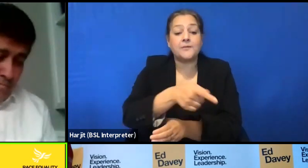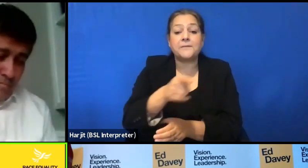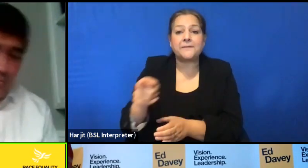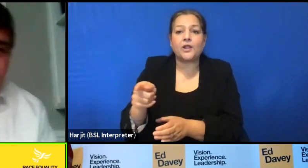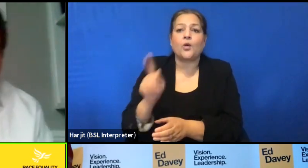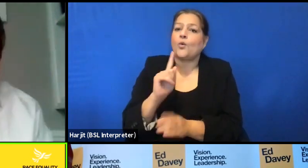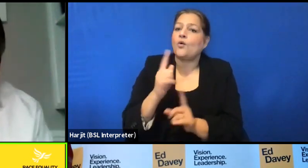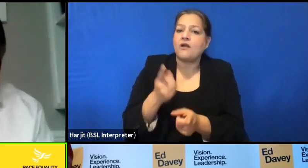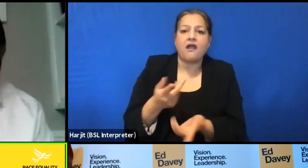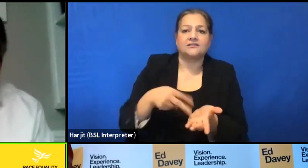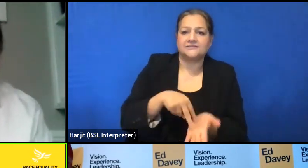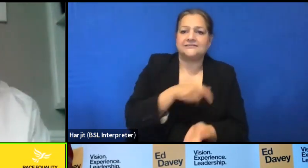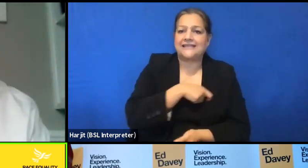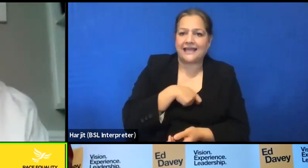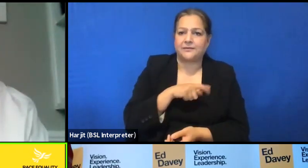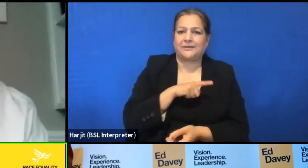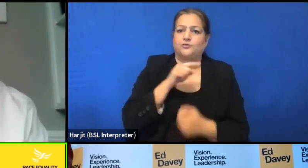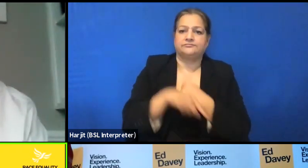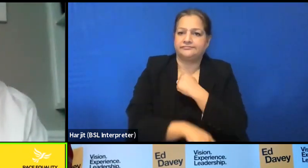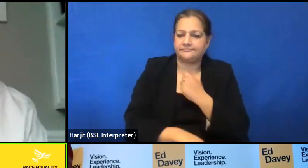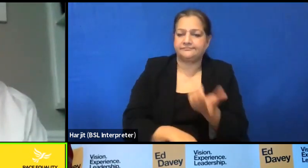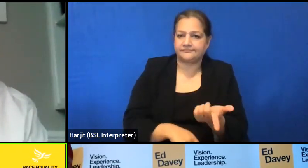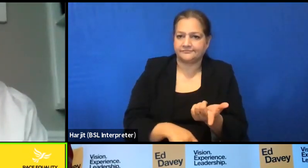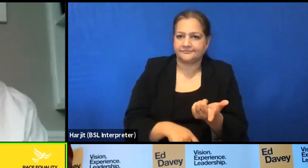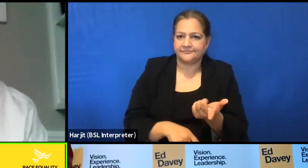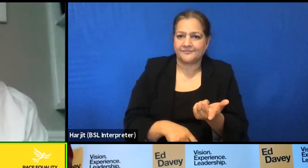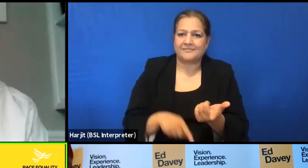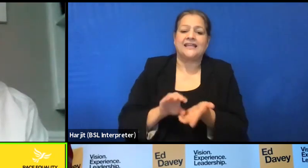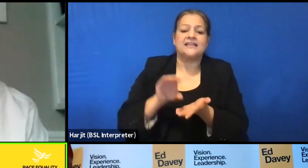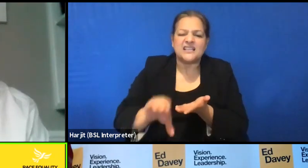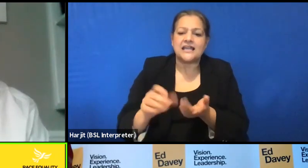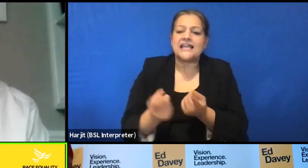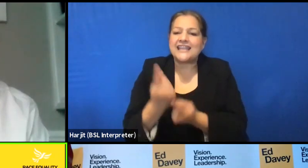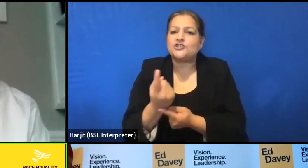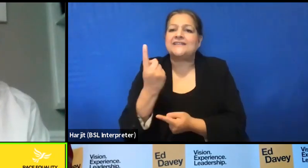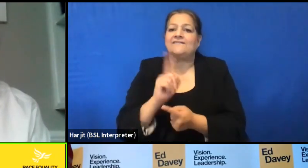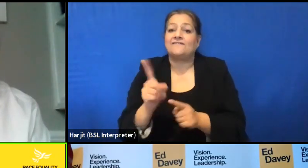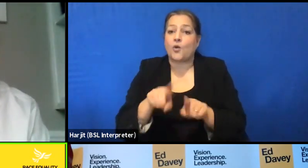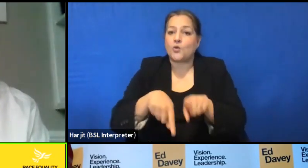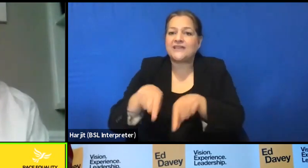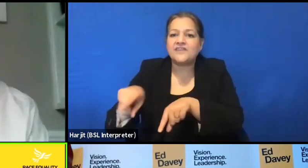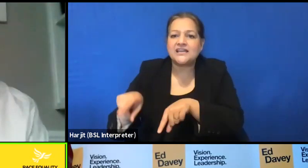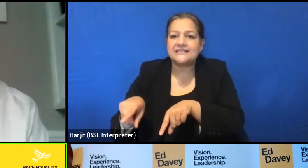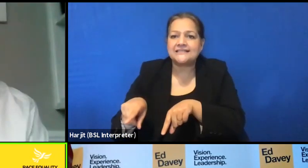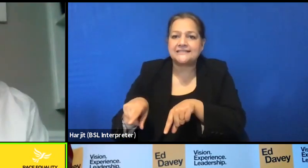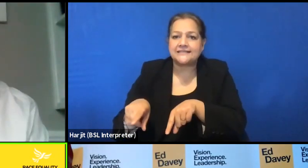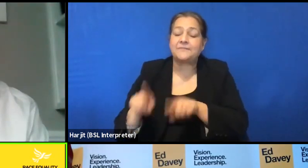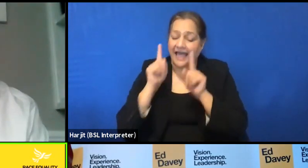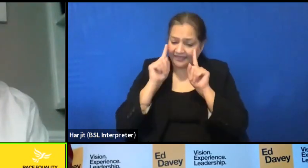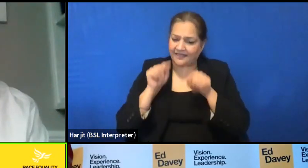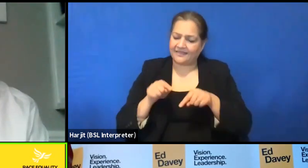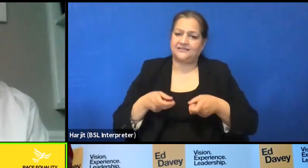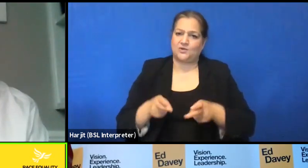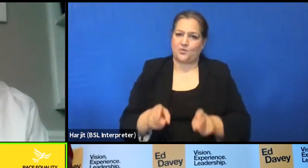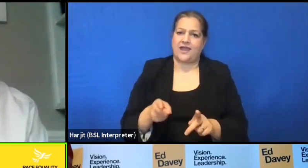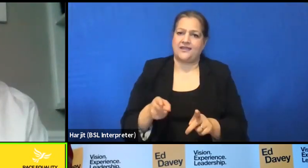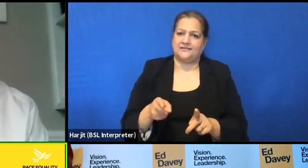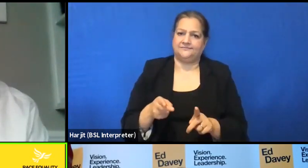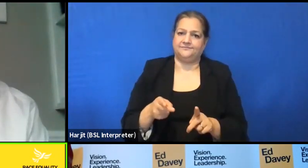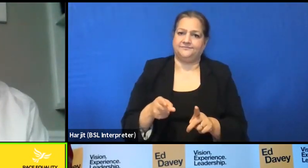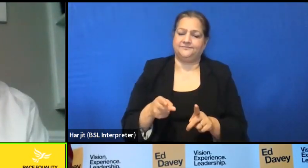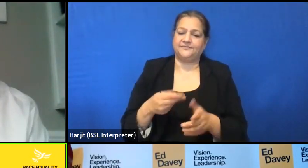specific diversity initiatives within the party. And that, I think, is the way to approach this. Because I also don't think that we should